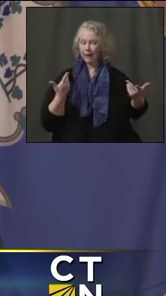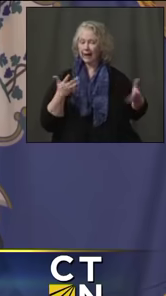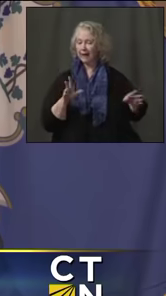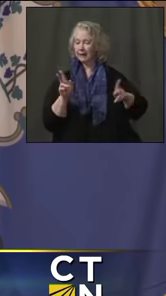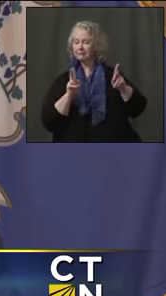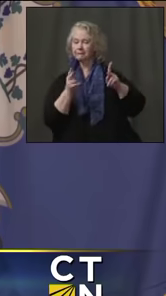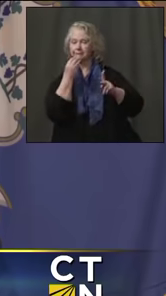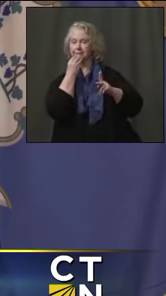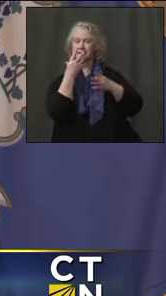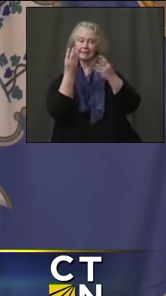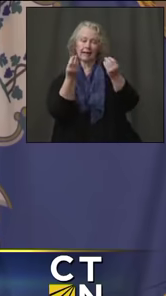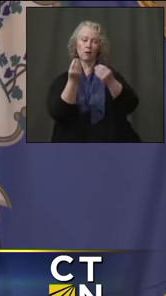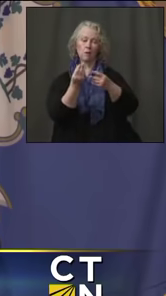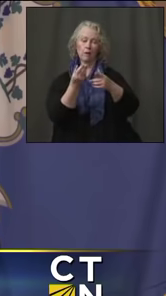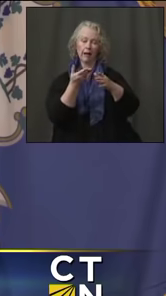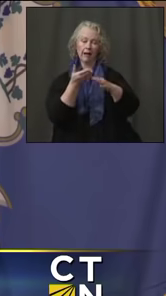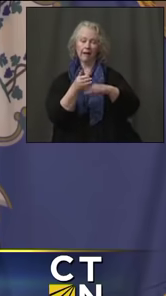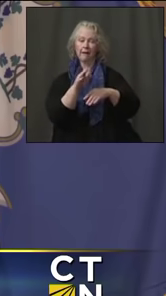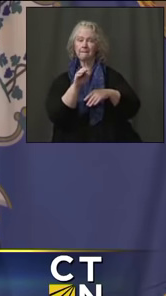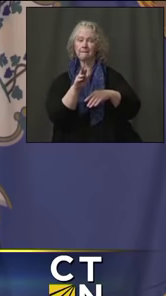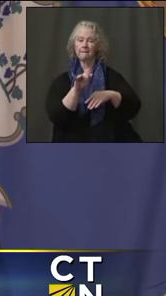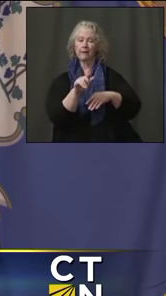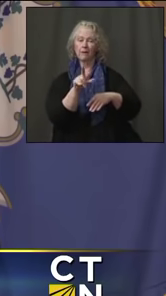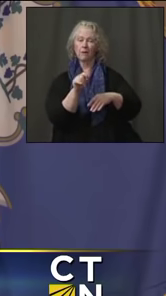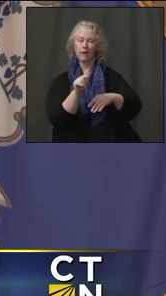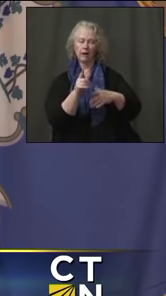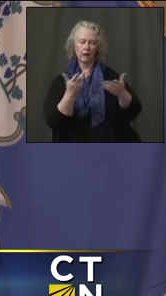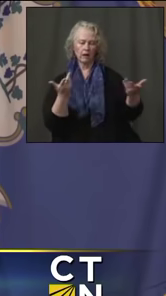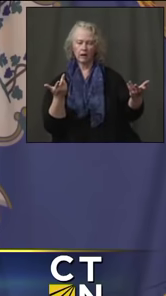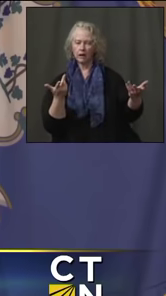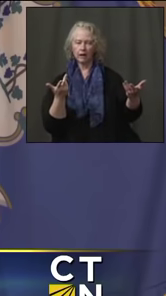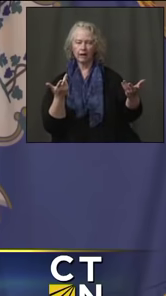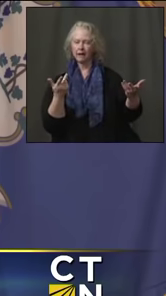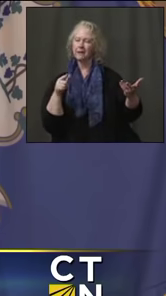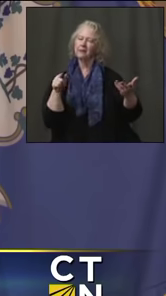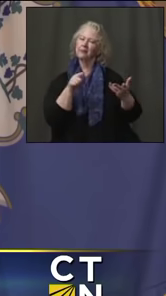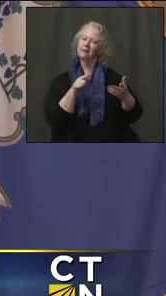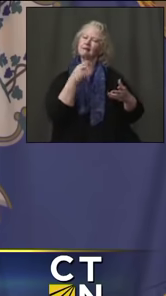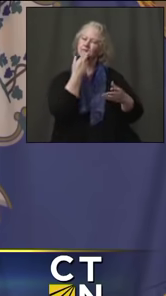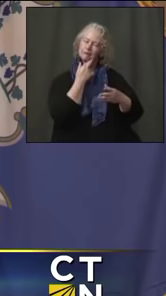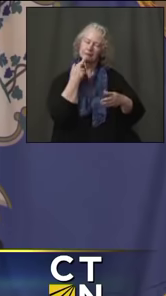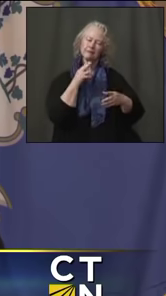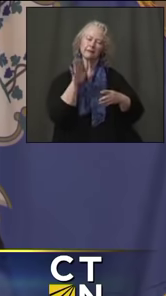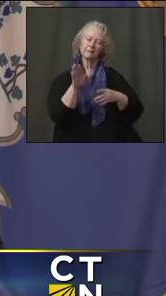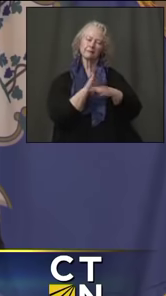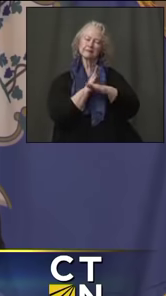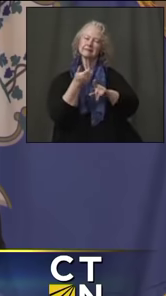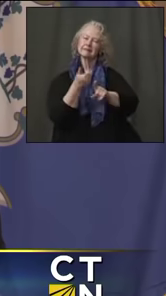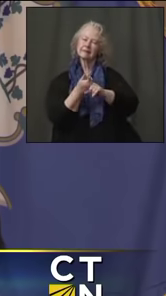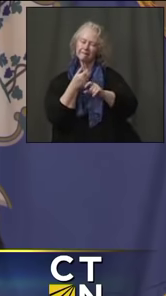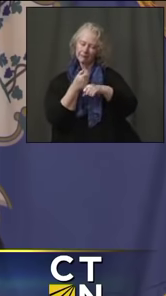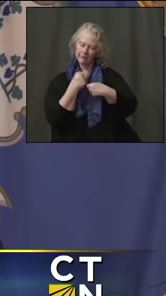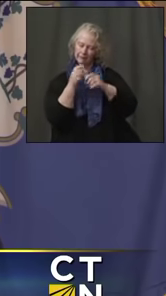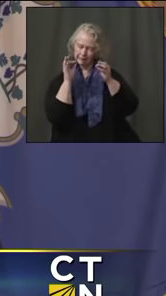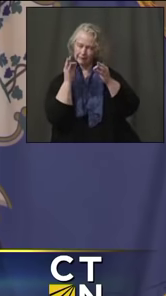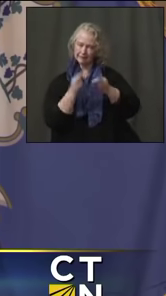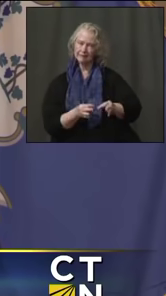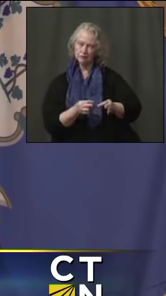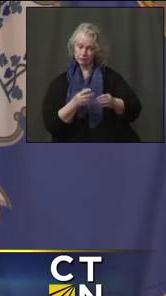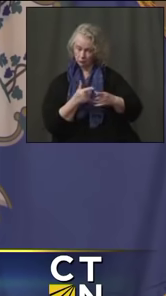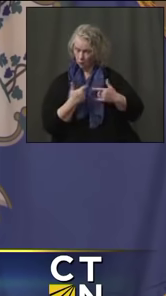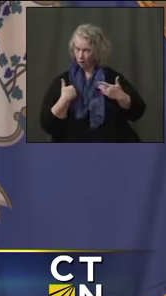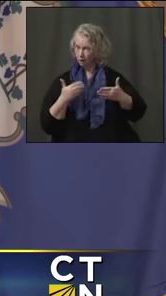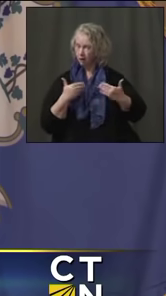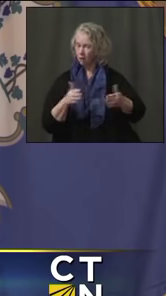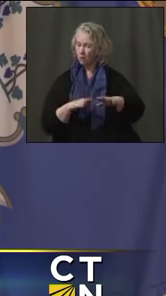eating as of May 20th. But then I think every merchant's going to make their own decision in terms of whether they want to open on May 20th